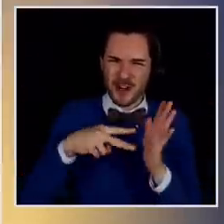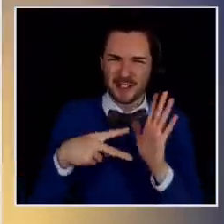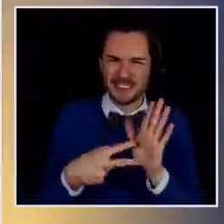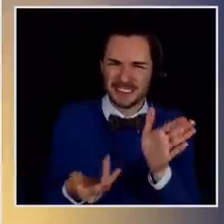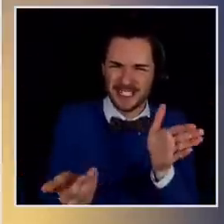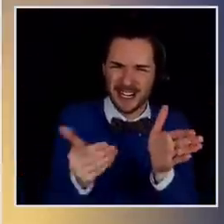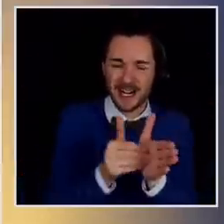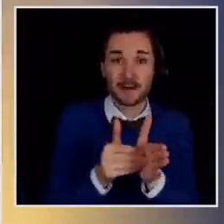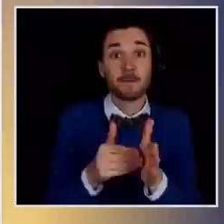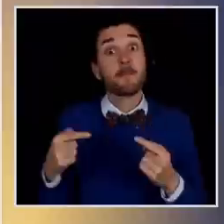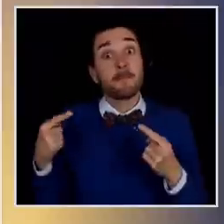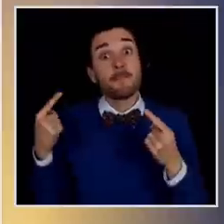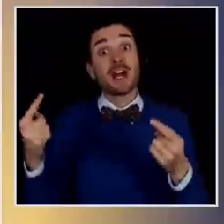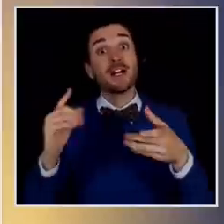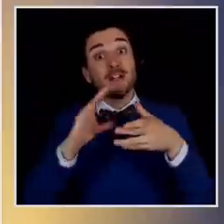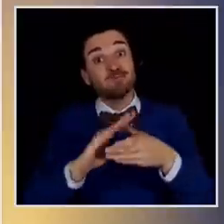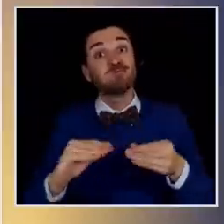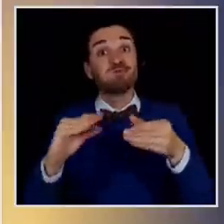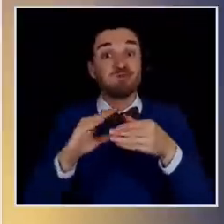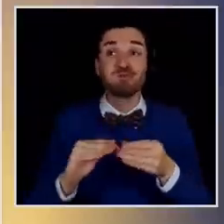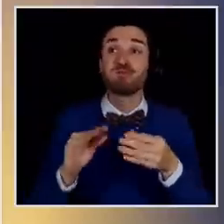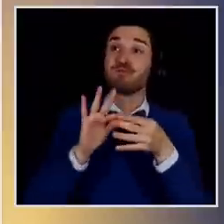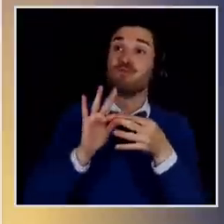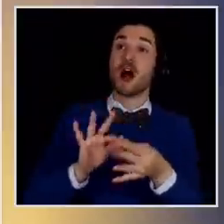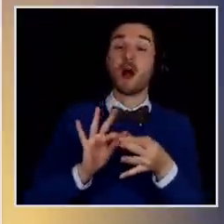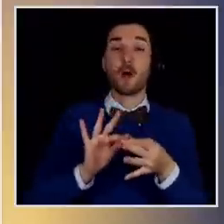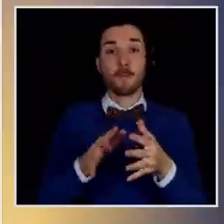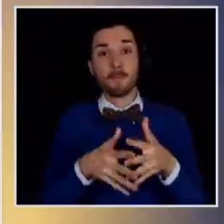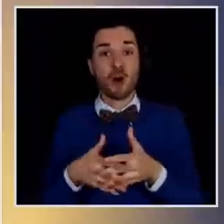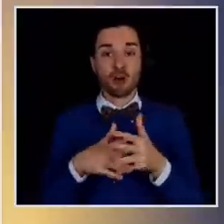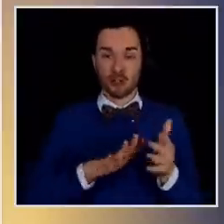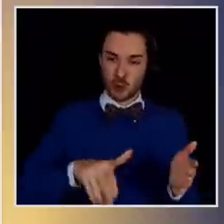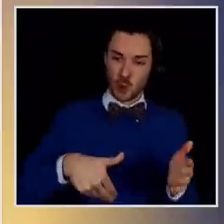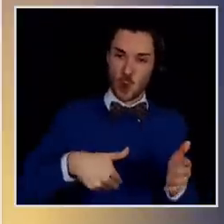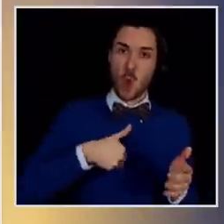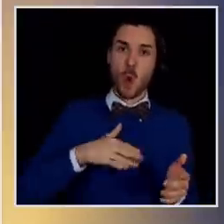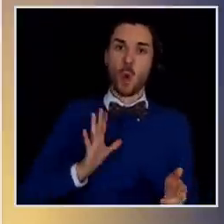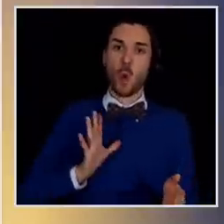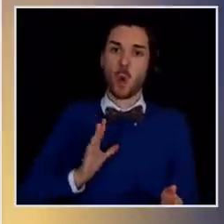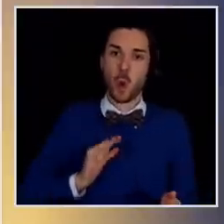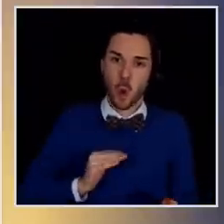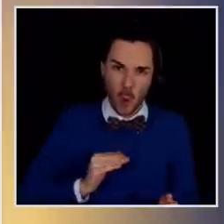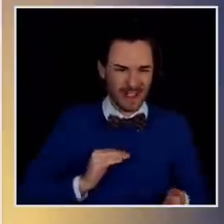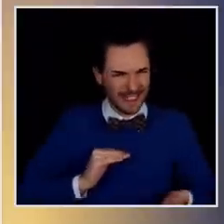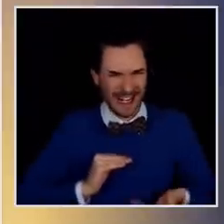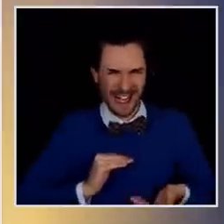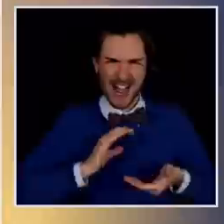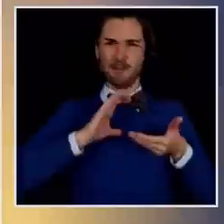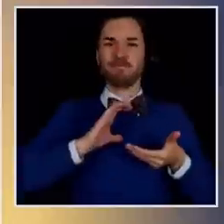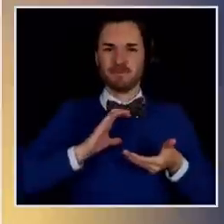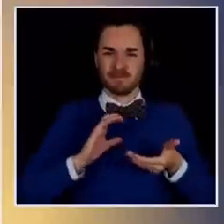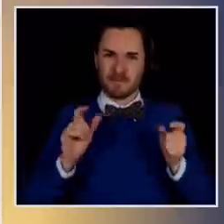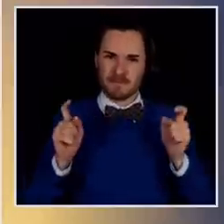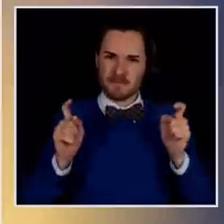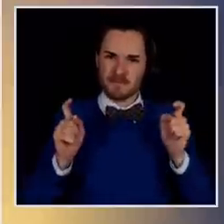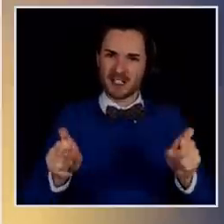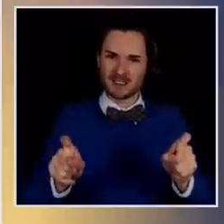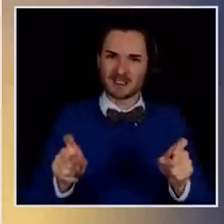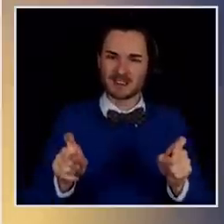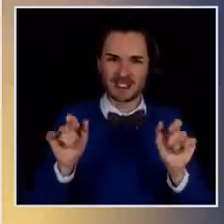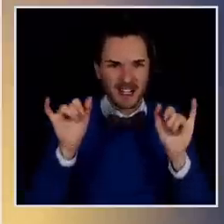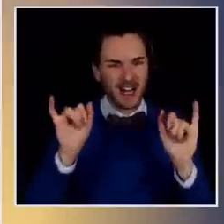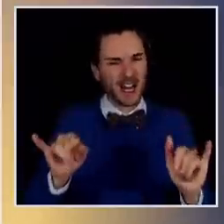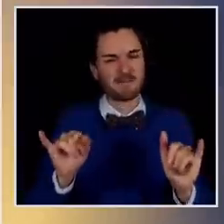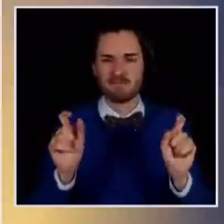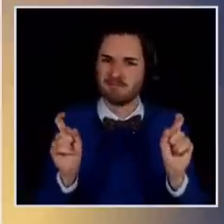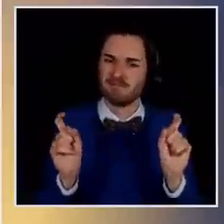the soul of America. We must restore the soul of America. Our nation is shaped by